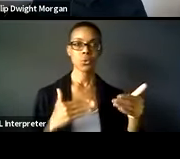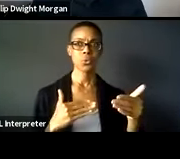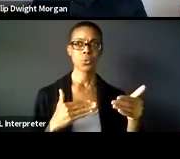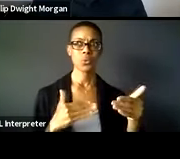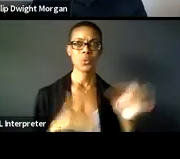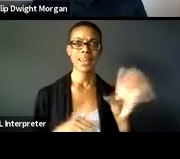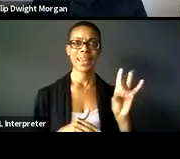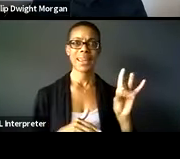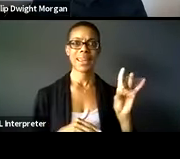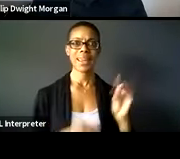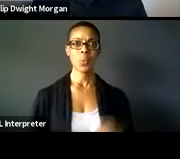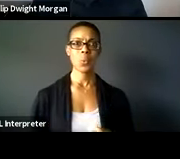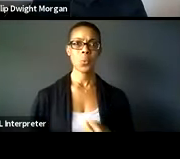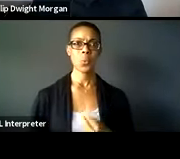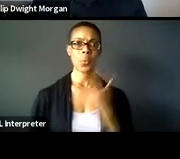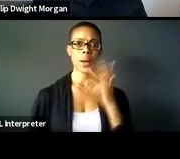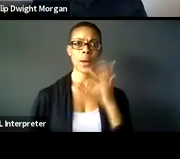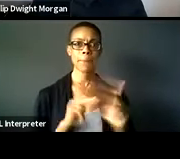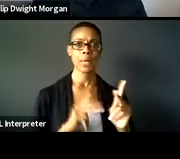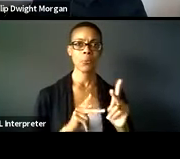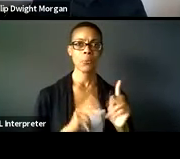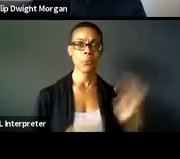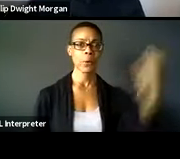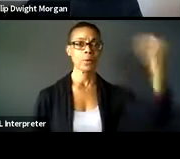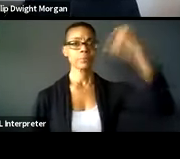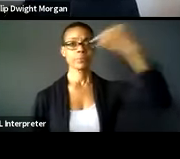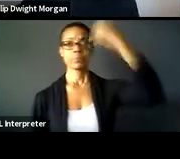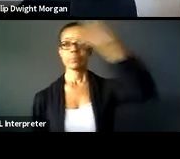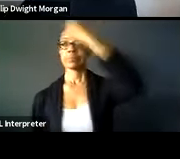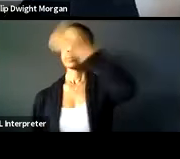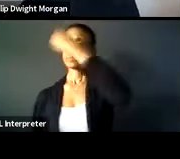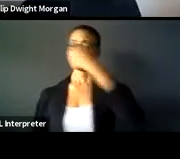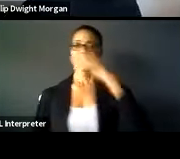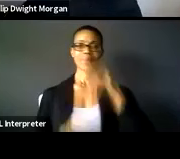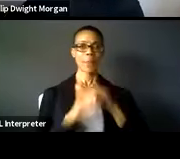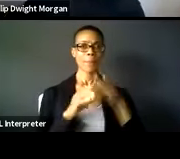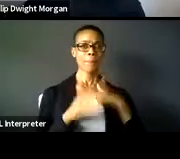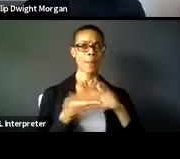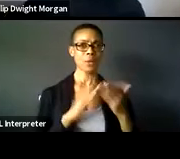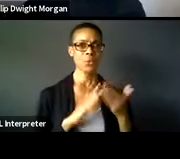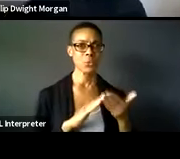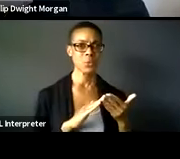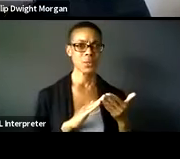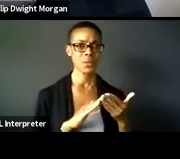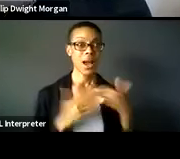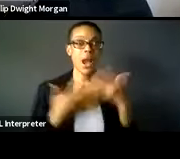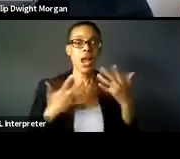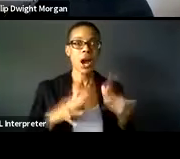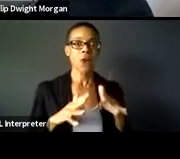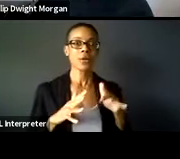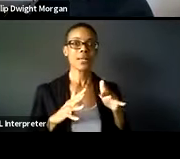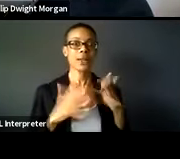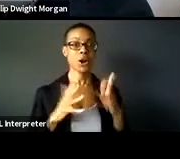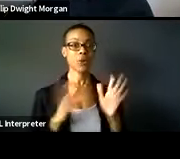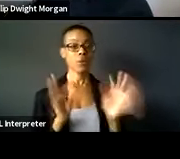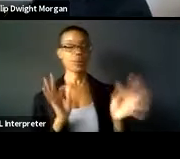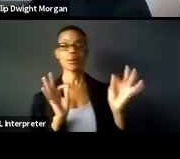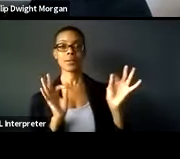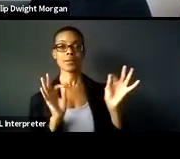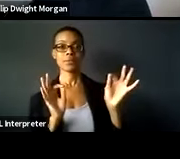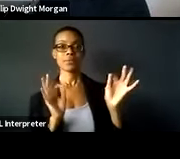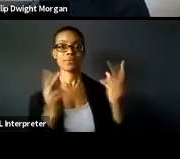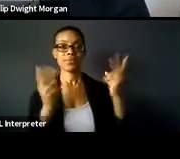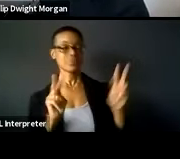8 white people that are gonna tell me what to do in my community? I had already prejudged them, and so I didn't even feel